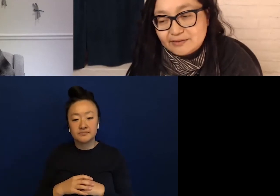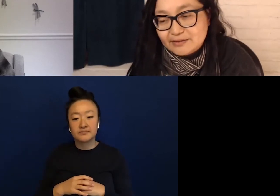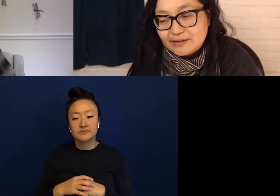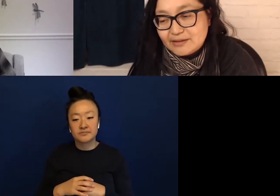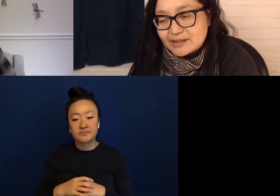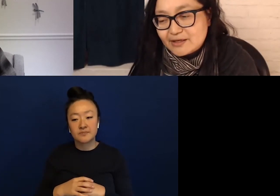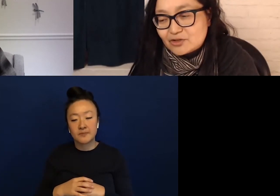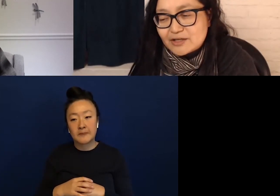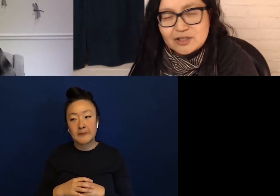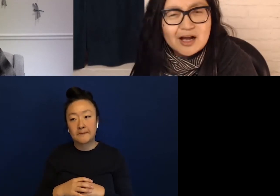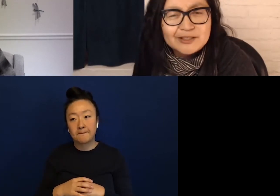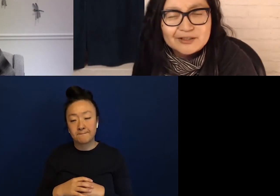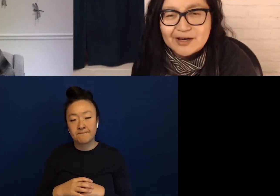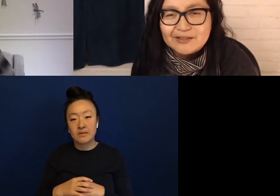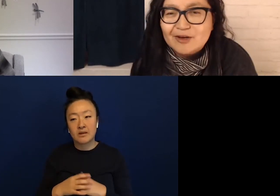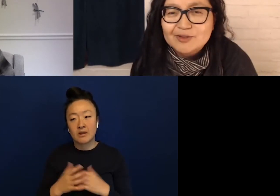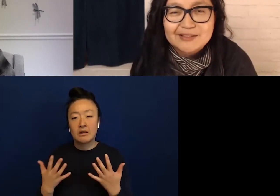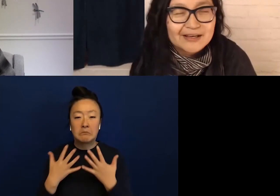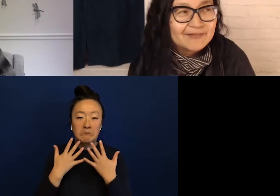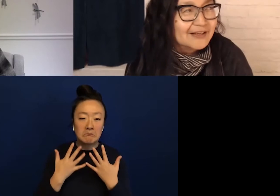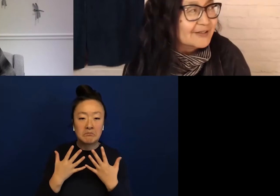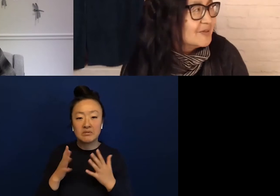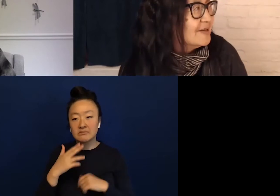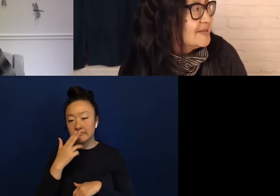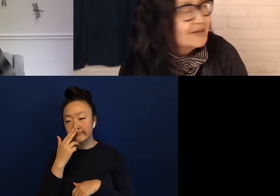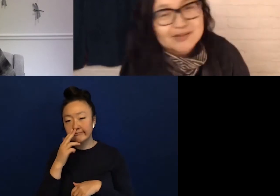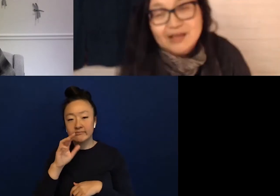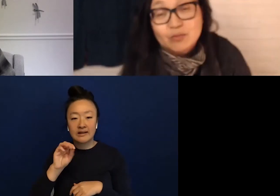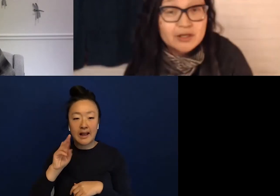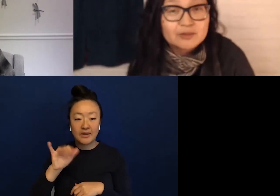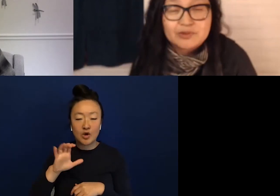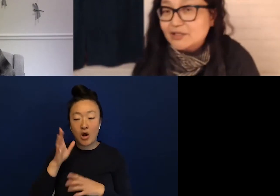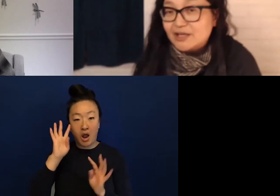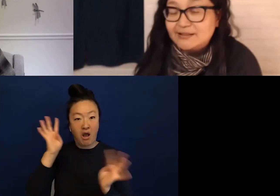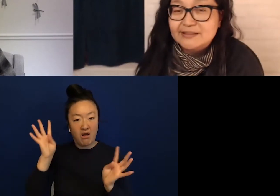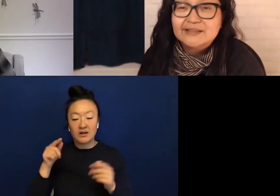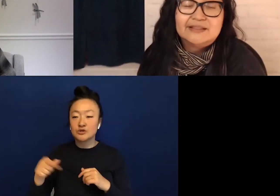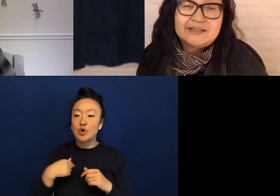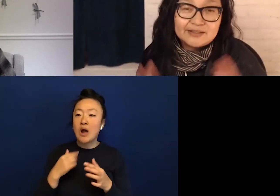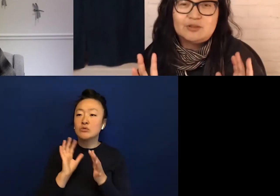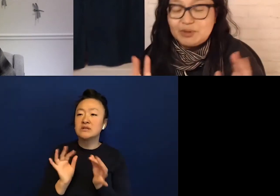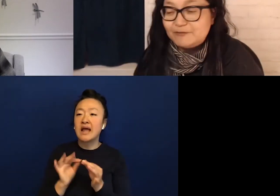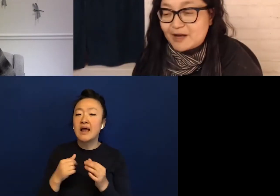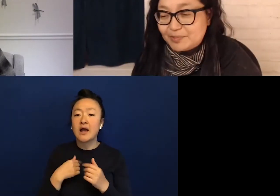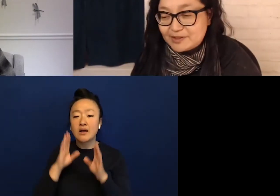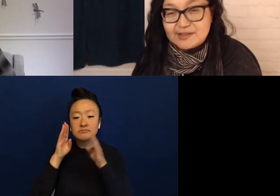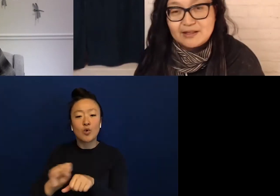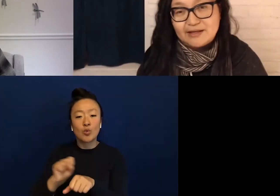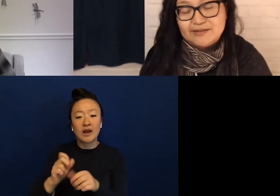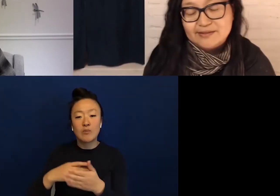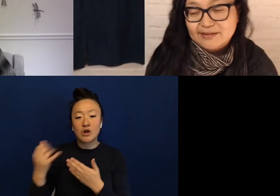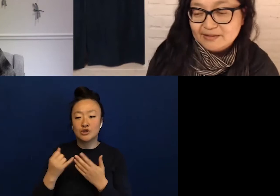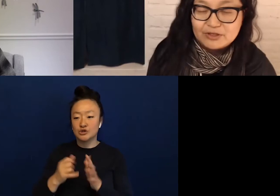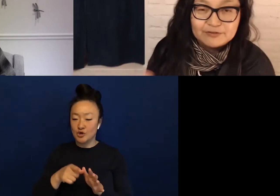it's it's kind of tragic comic and grandiose. Like I feel like sometimes I'll say I'm working on a project to sort of beef up this